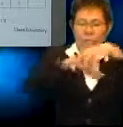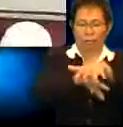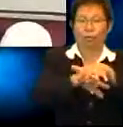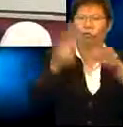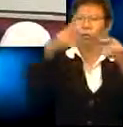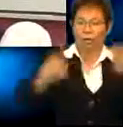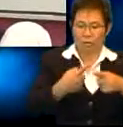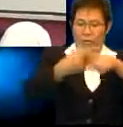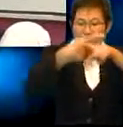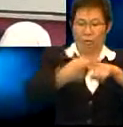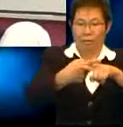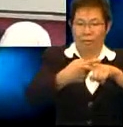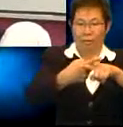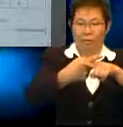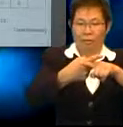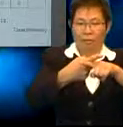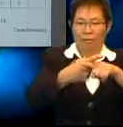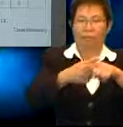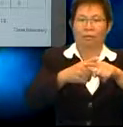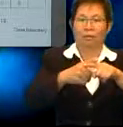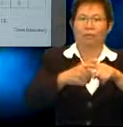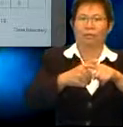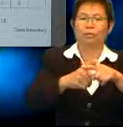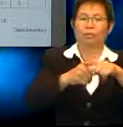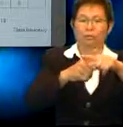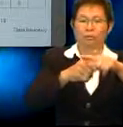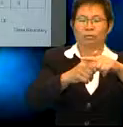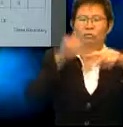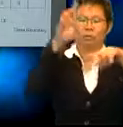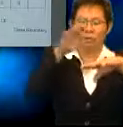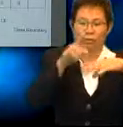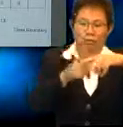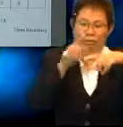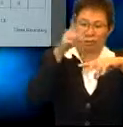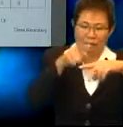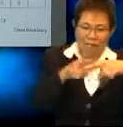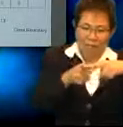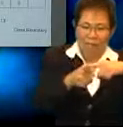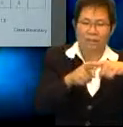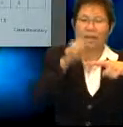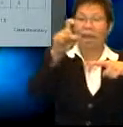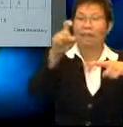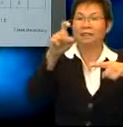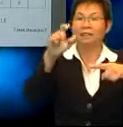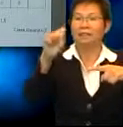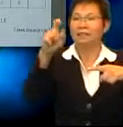From the intersection of the two lines, draw a vertical line down to touch the x-axis.